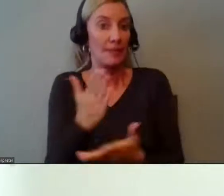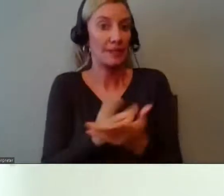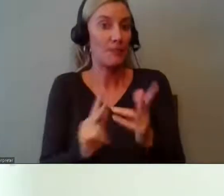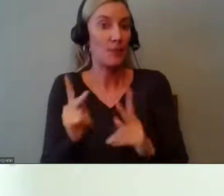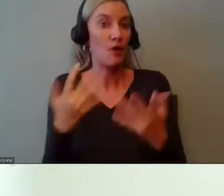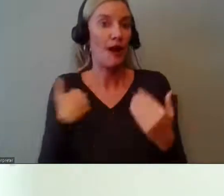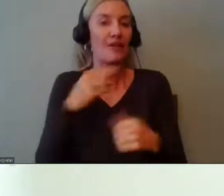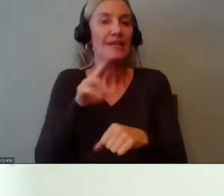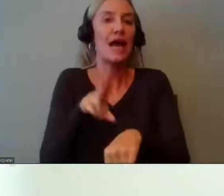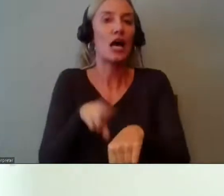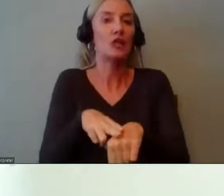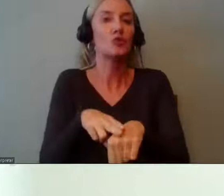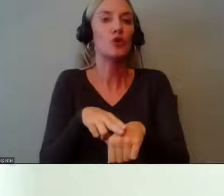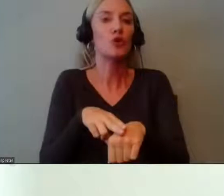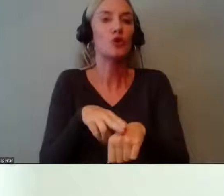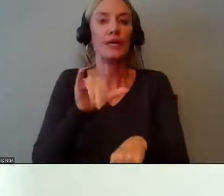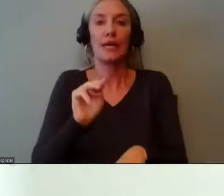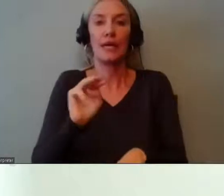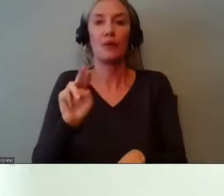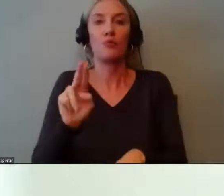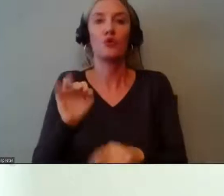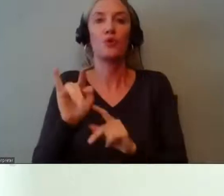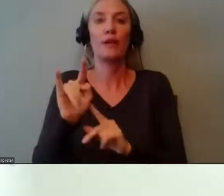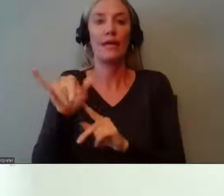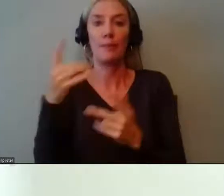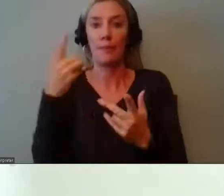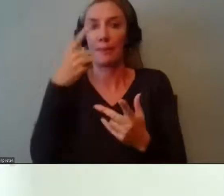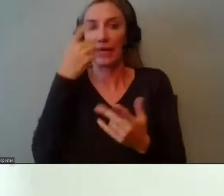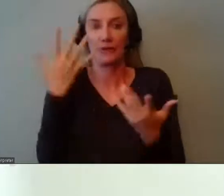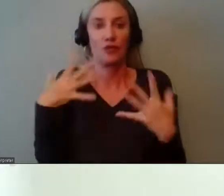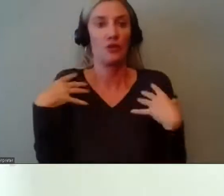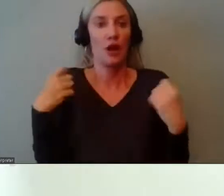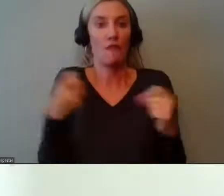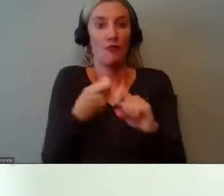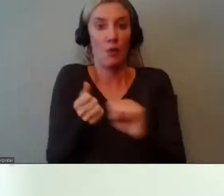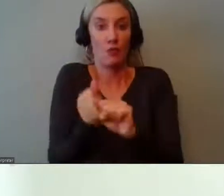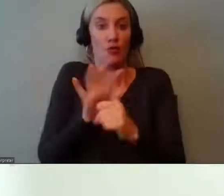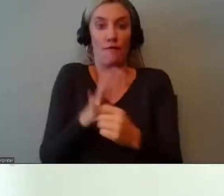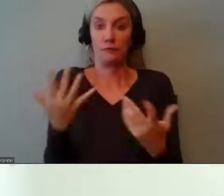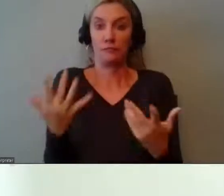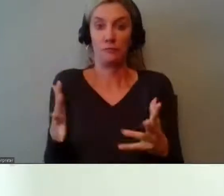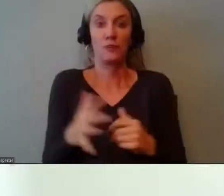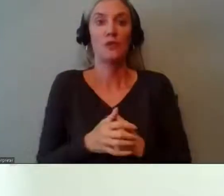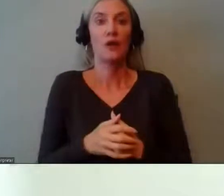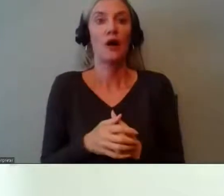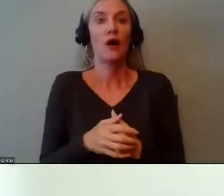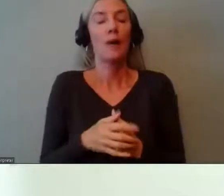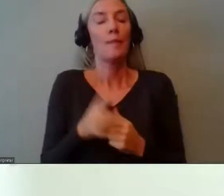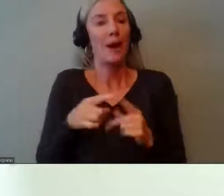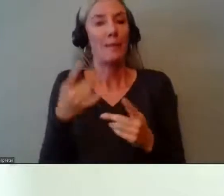recovering from an infection. But there is colder weather and holidays causing more indoor